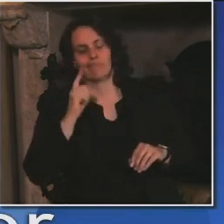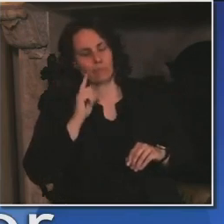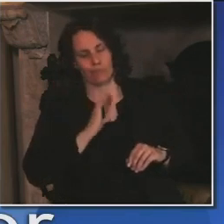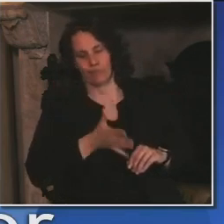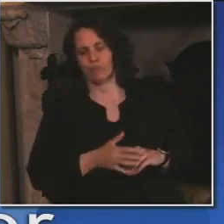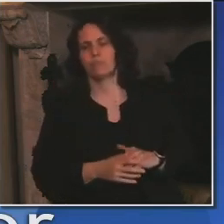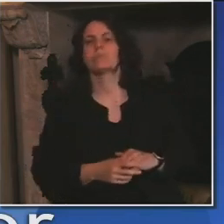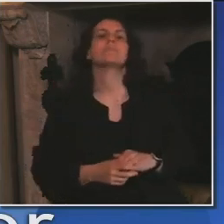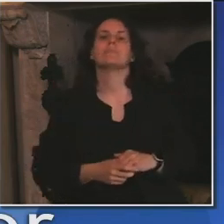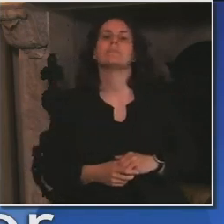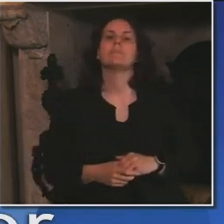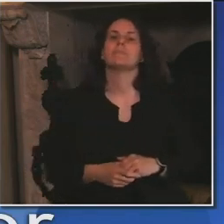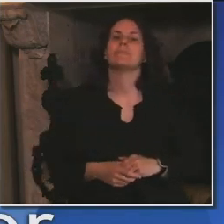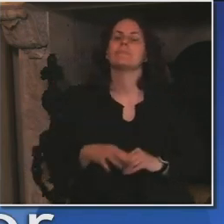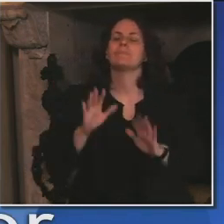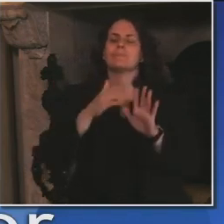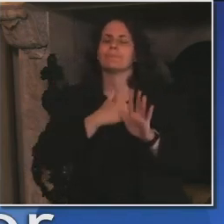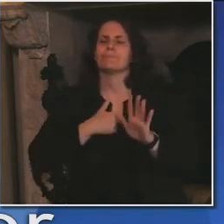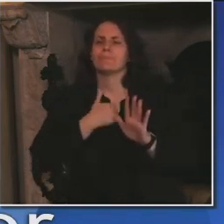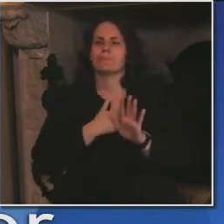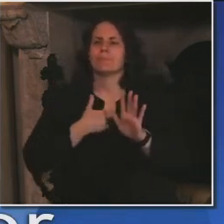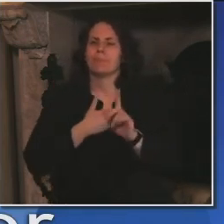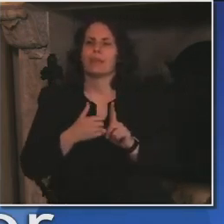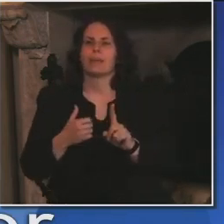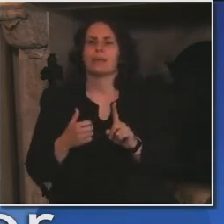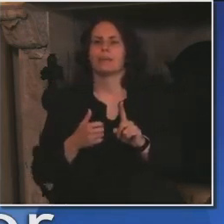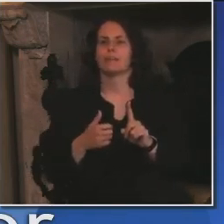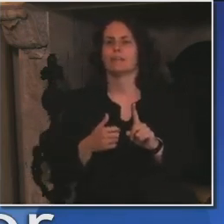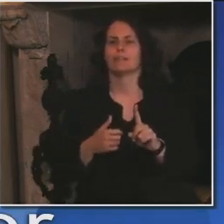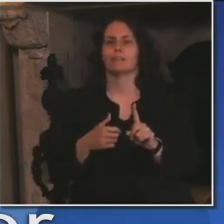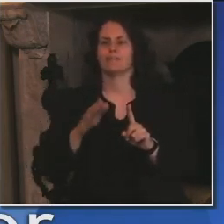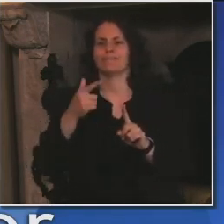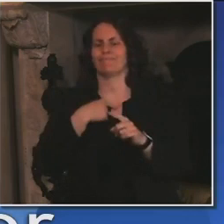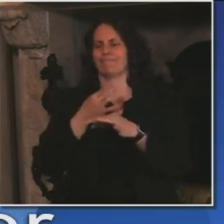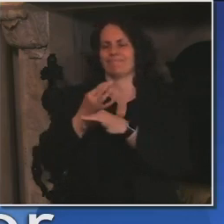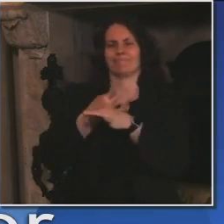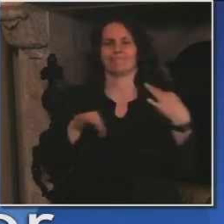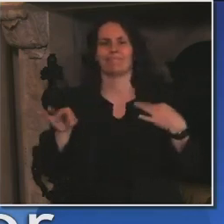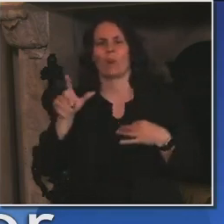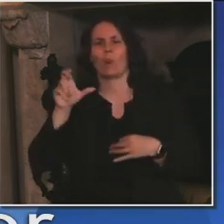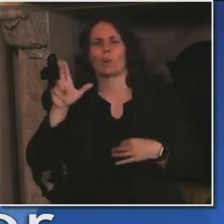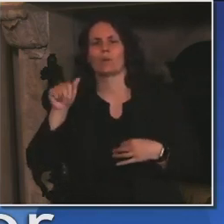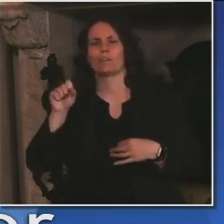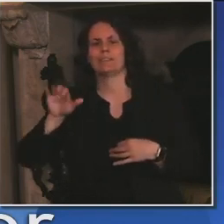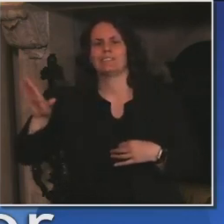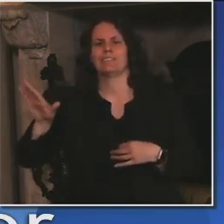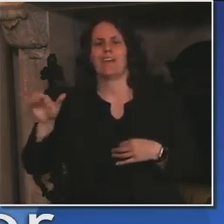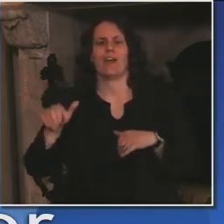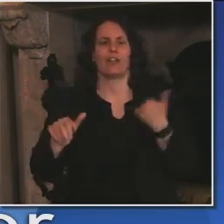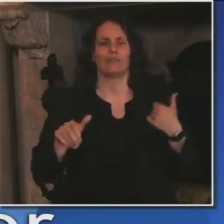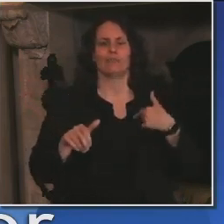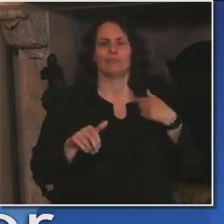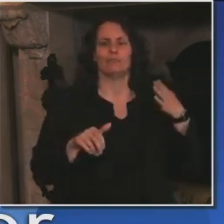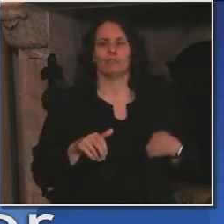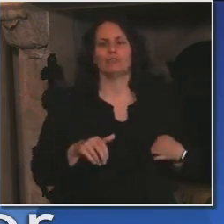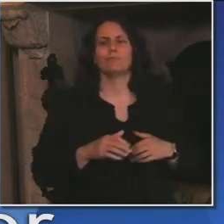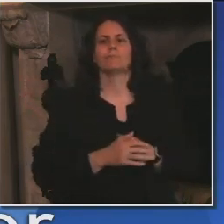Oh, sorry. This is actually Shelly filling in for Lucas. We've had some listener questions about